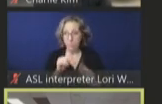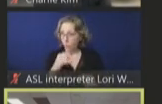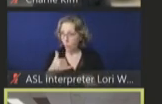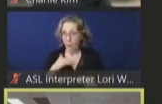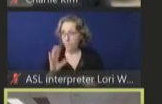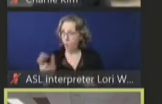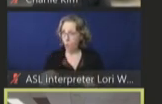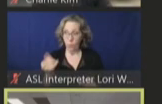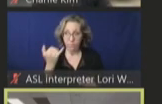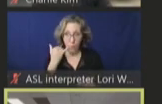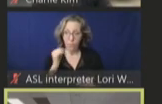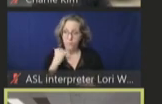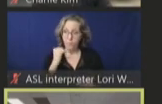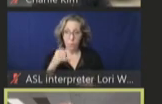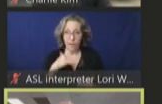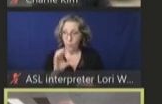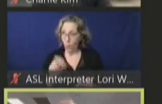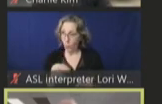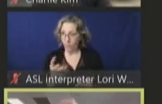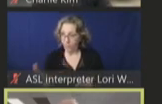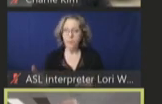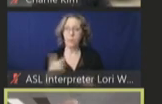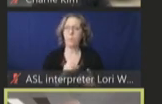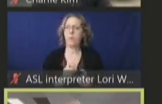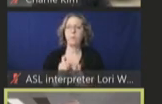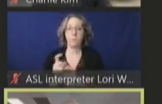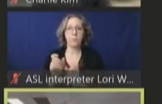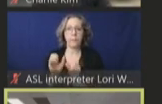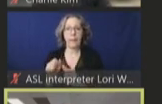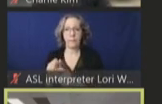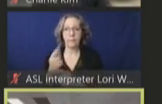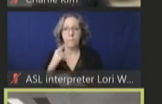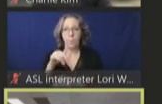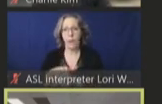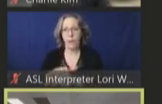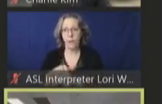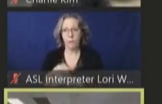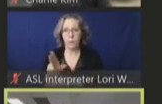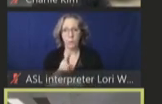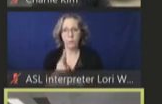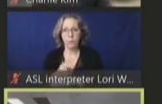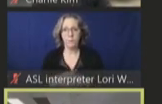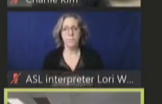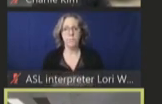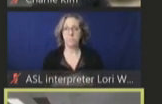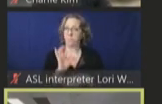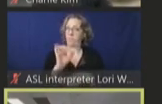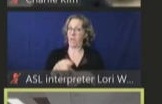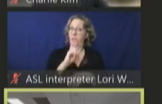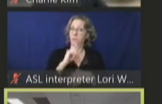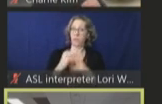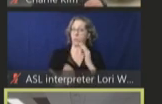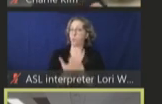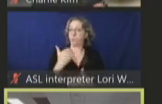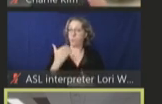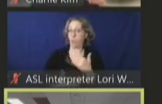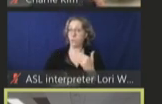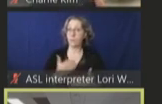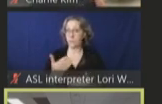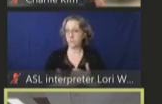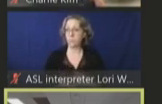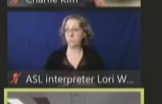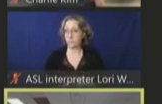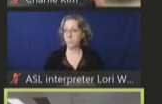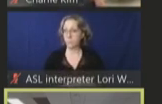or doesn't want to use their own device that evening. So this has been a new process that